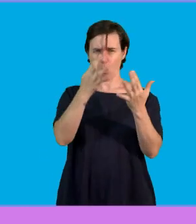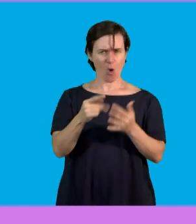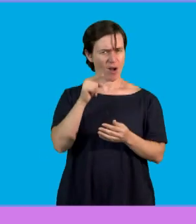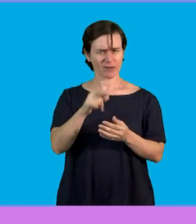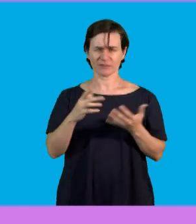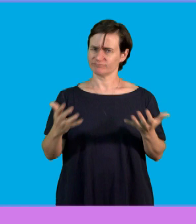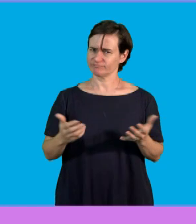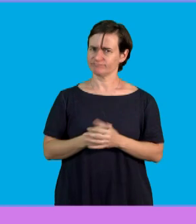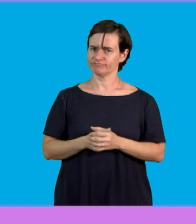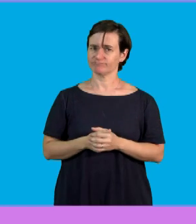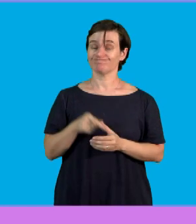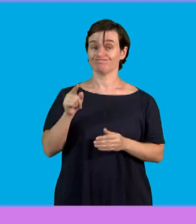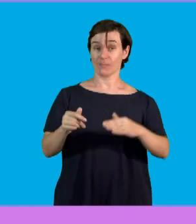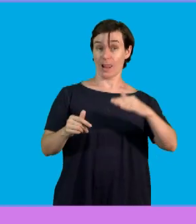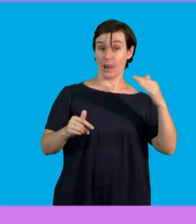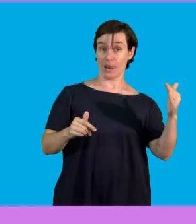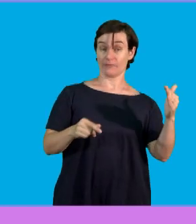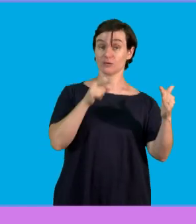can see on our left, we have what?